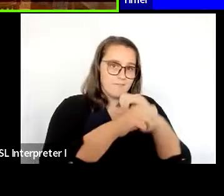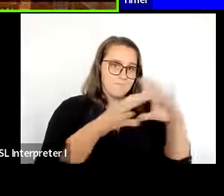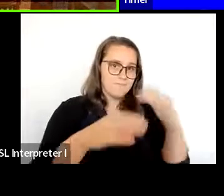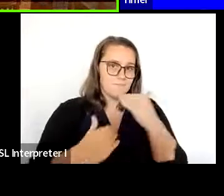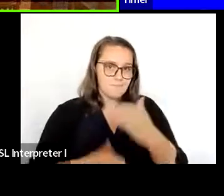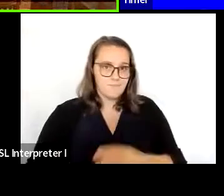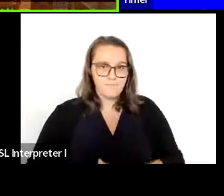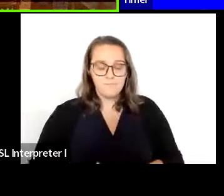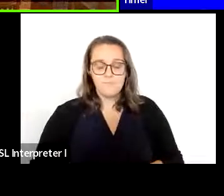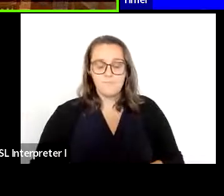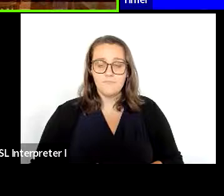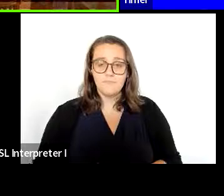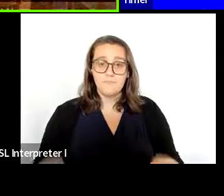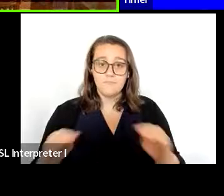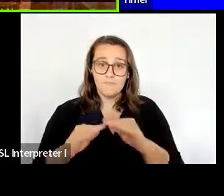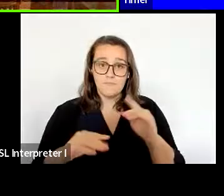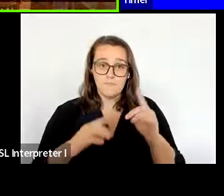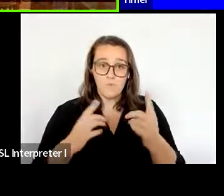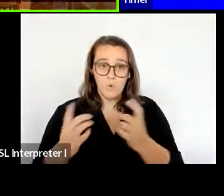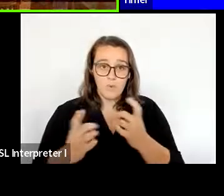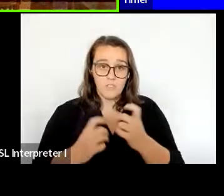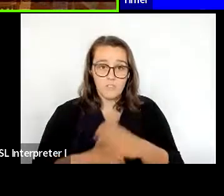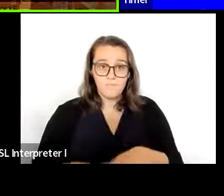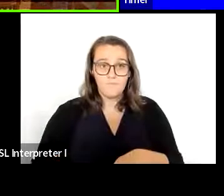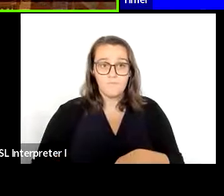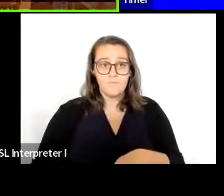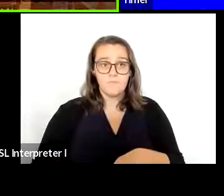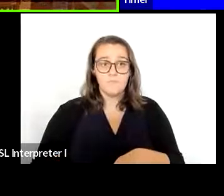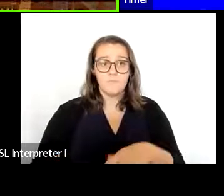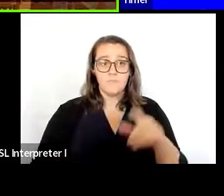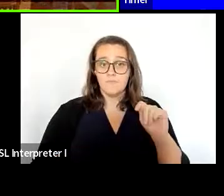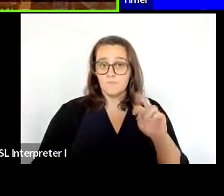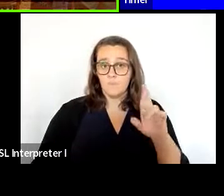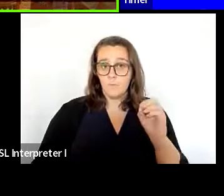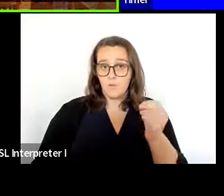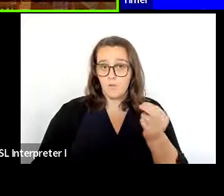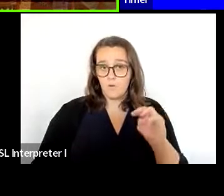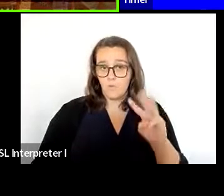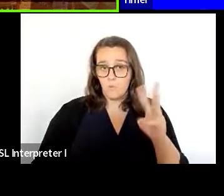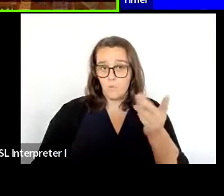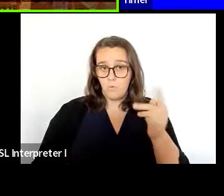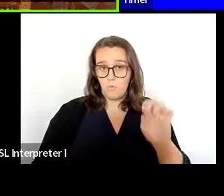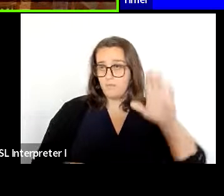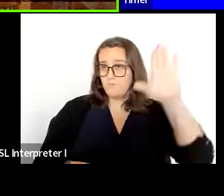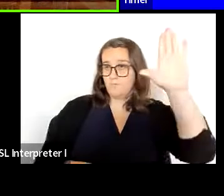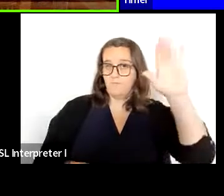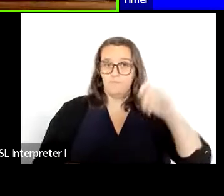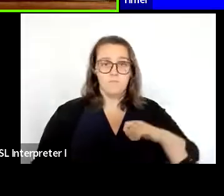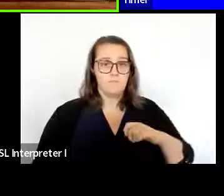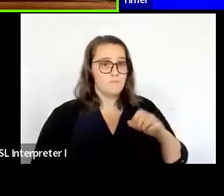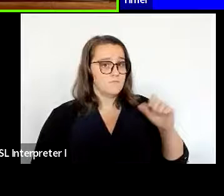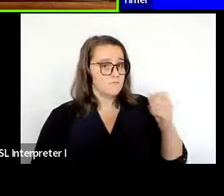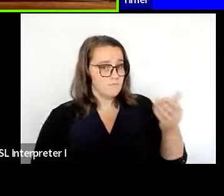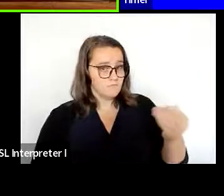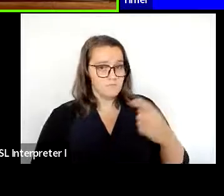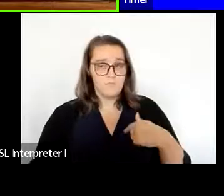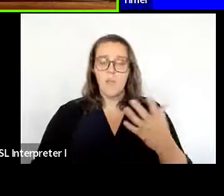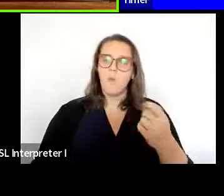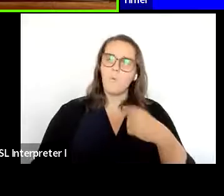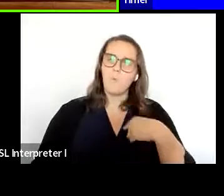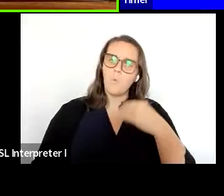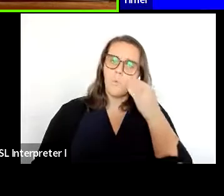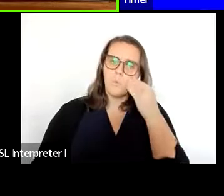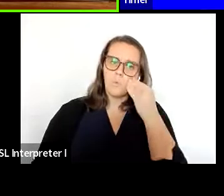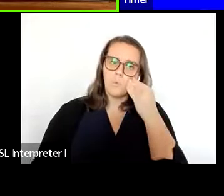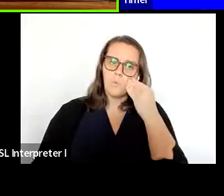Further questions from members? Yes, Chairman. Thank you. Triani? Yes, I guess I wanted to